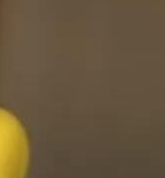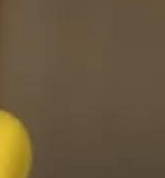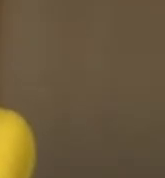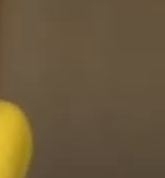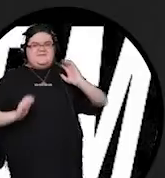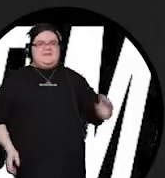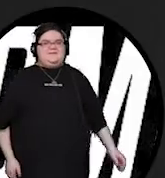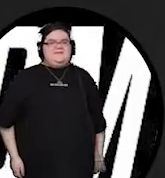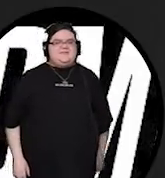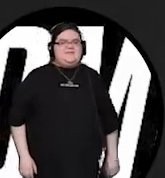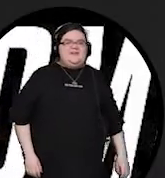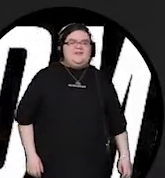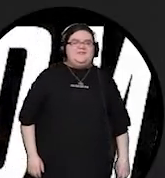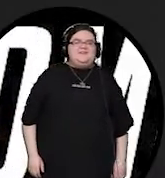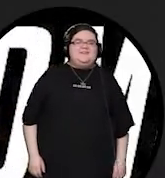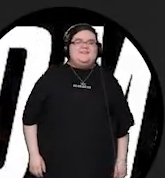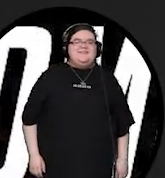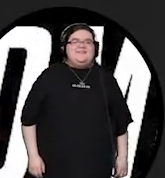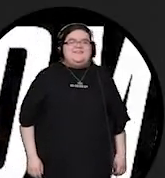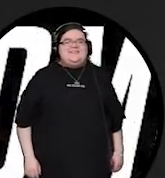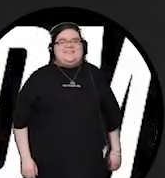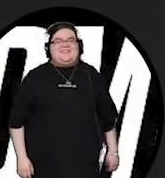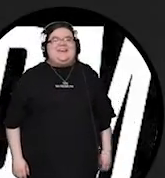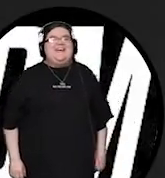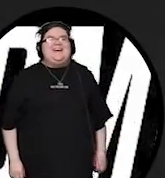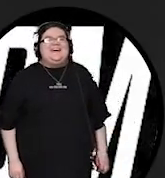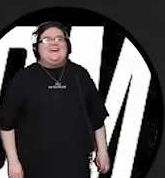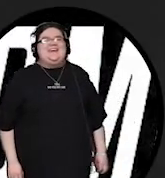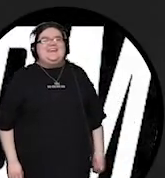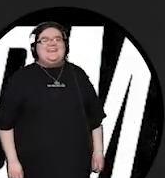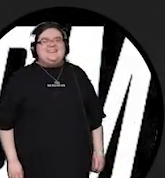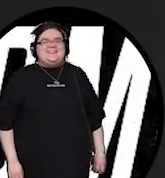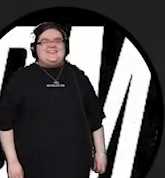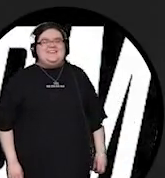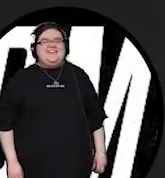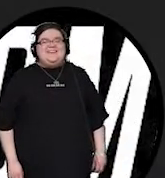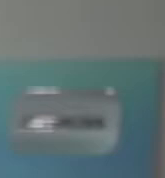Oh, no. His face. Yep. Oh. This is what they're for.